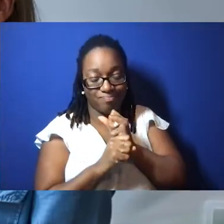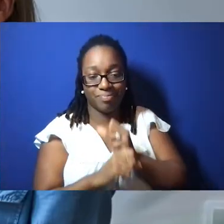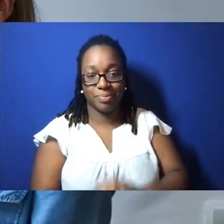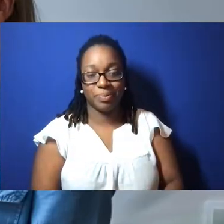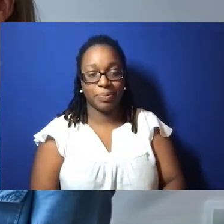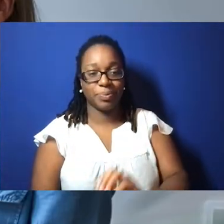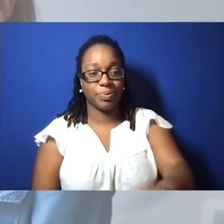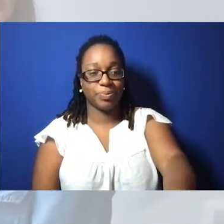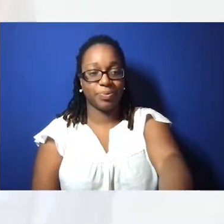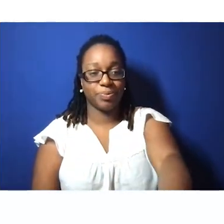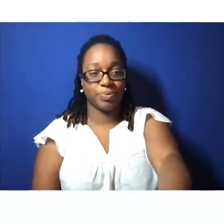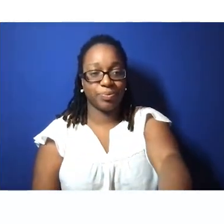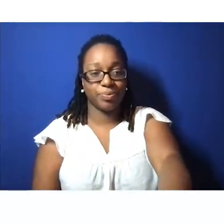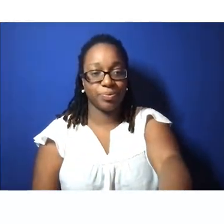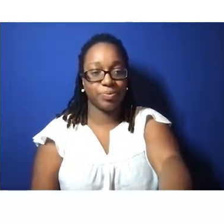it.